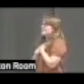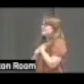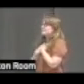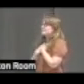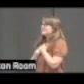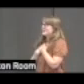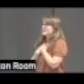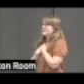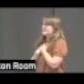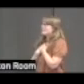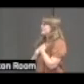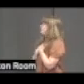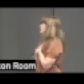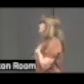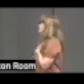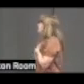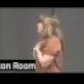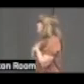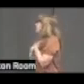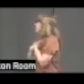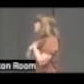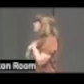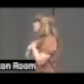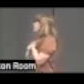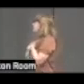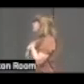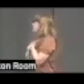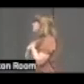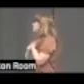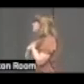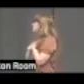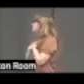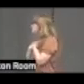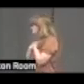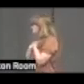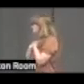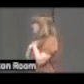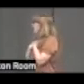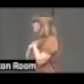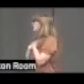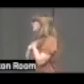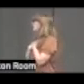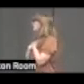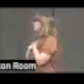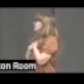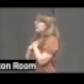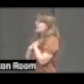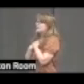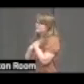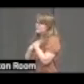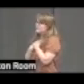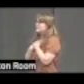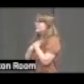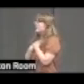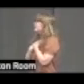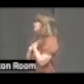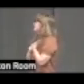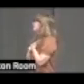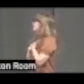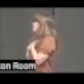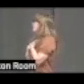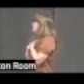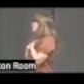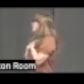saved from endangered conservation breeding programs. And currently that IUCN, so that red